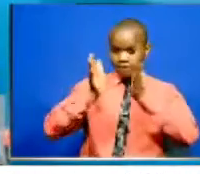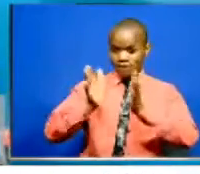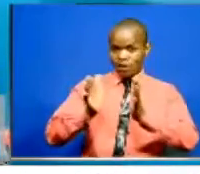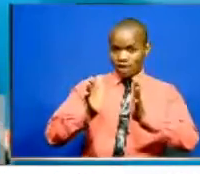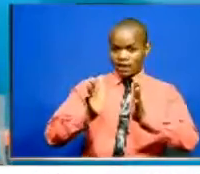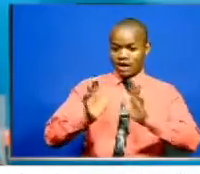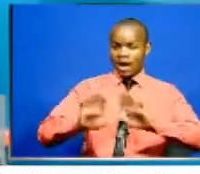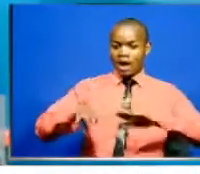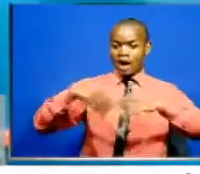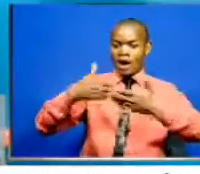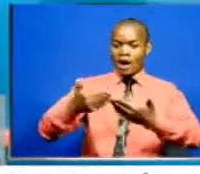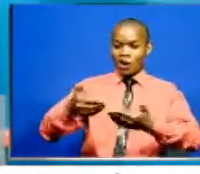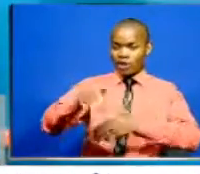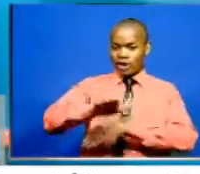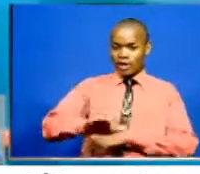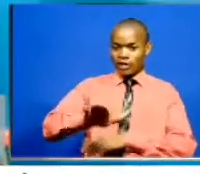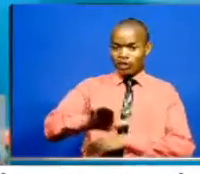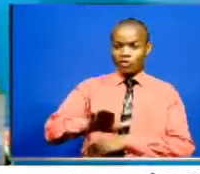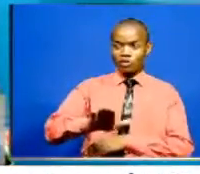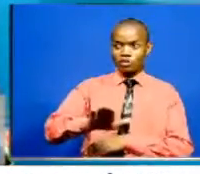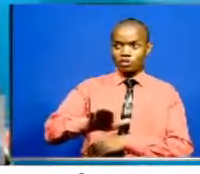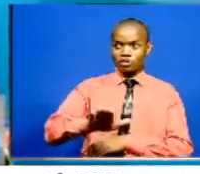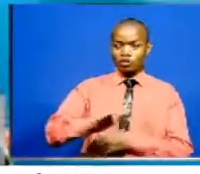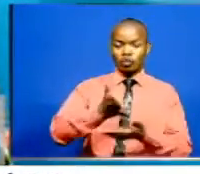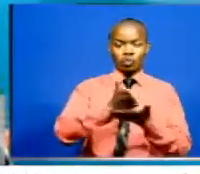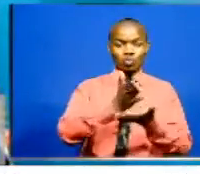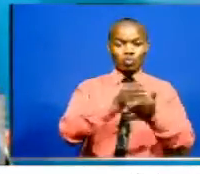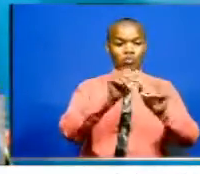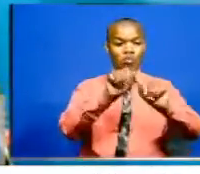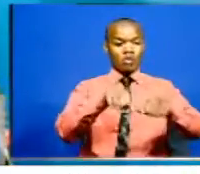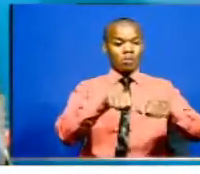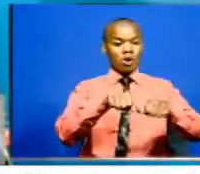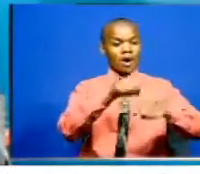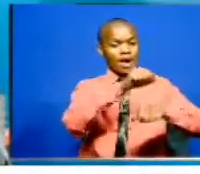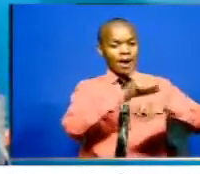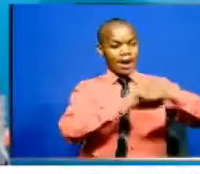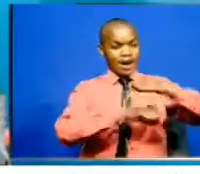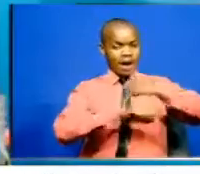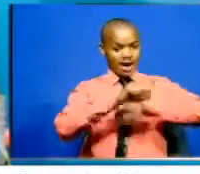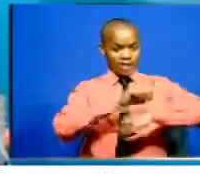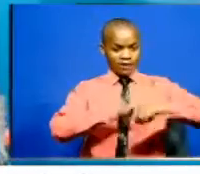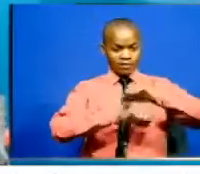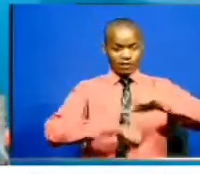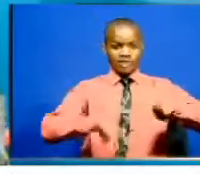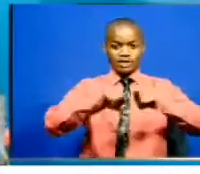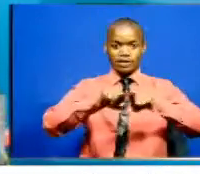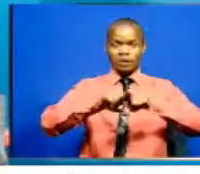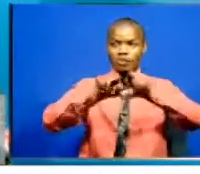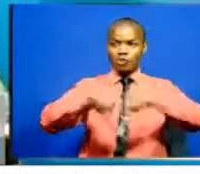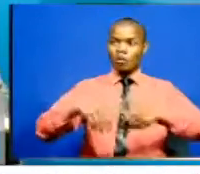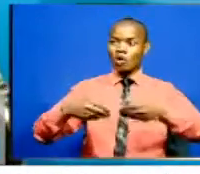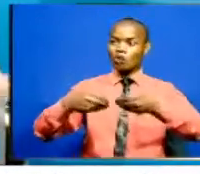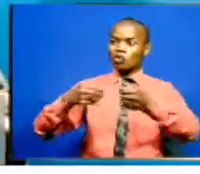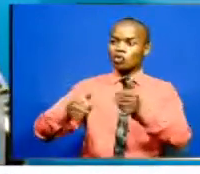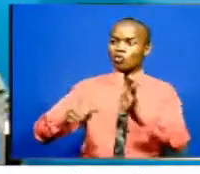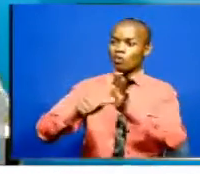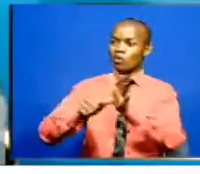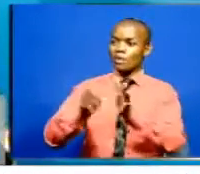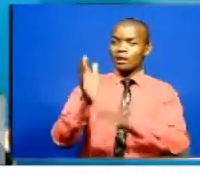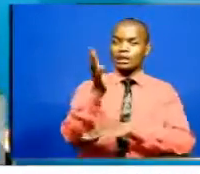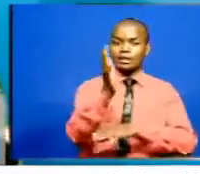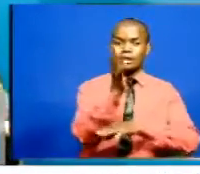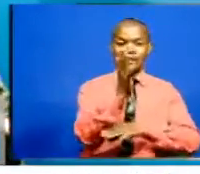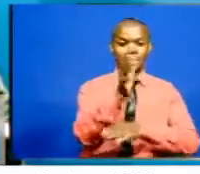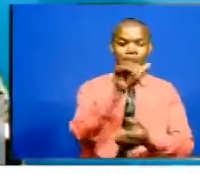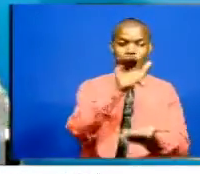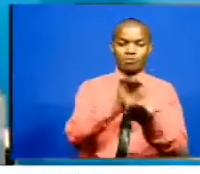environment can play a central role to address the three crises: